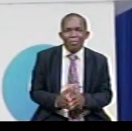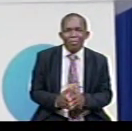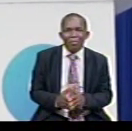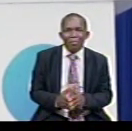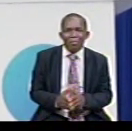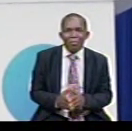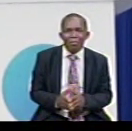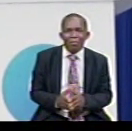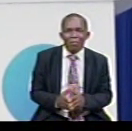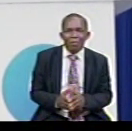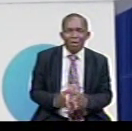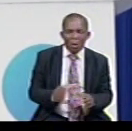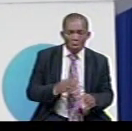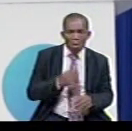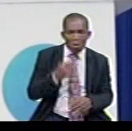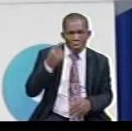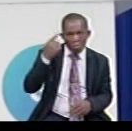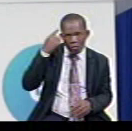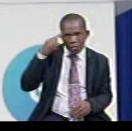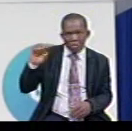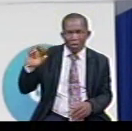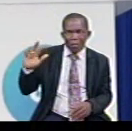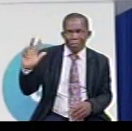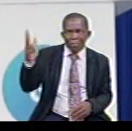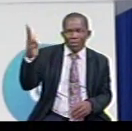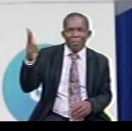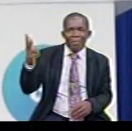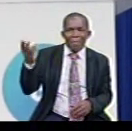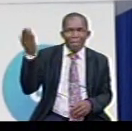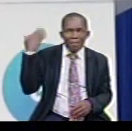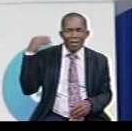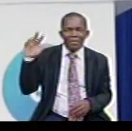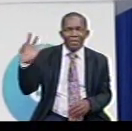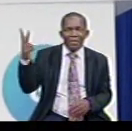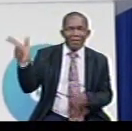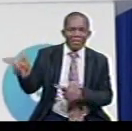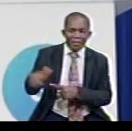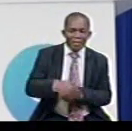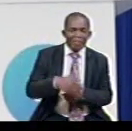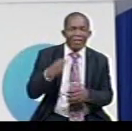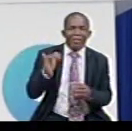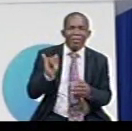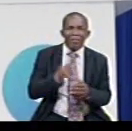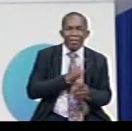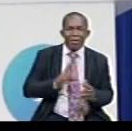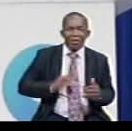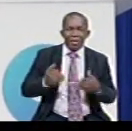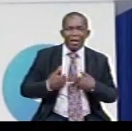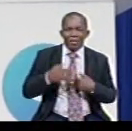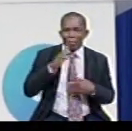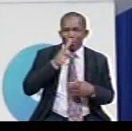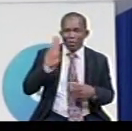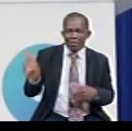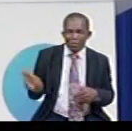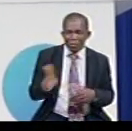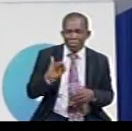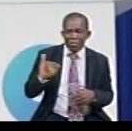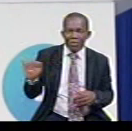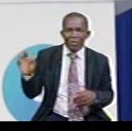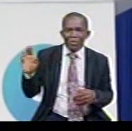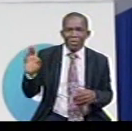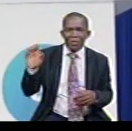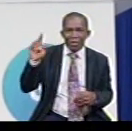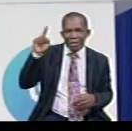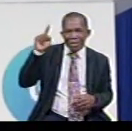For the past 3 days, God has been using him to minister the living word to us every evening at the crusade.